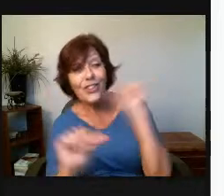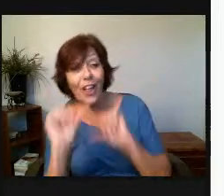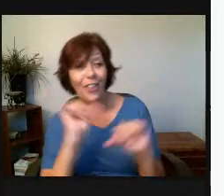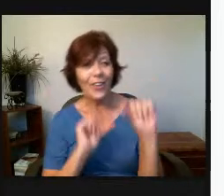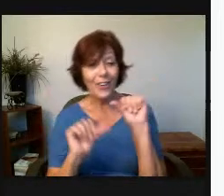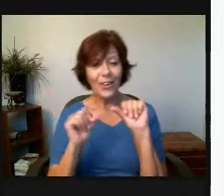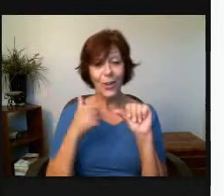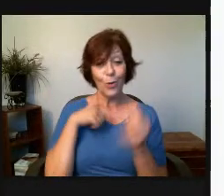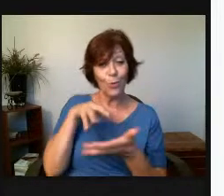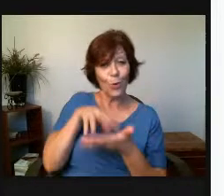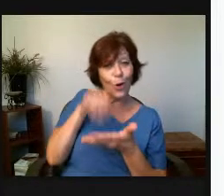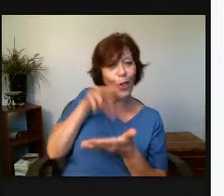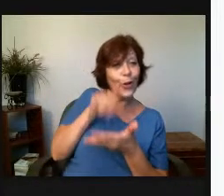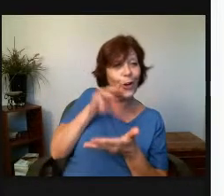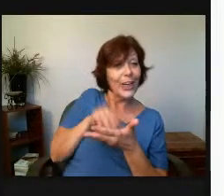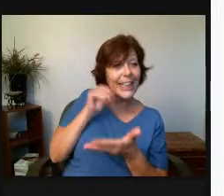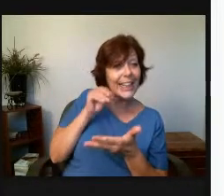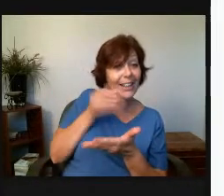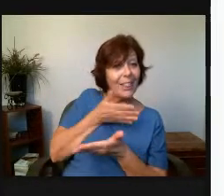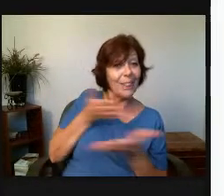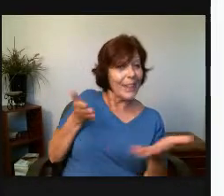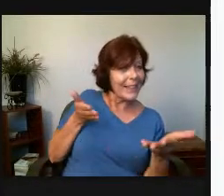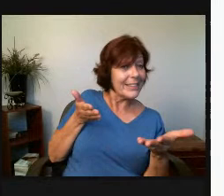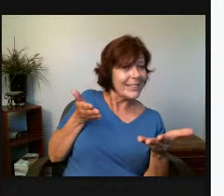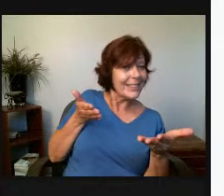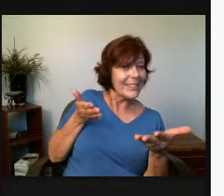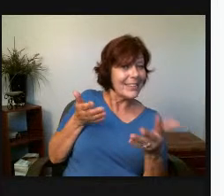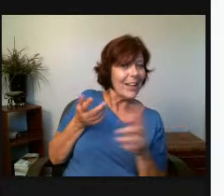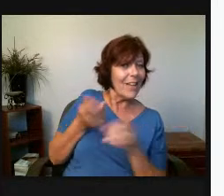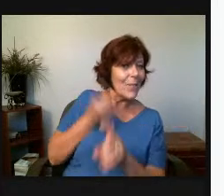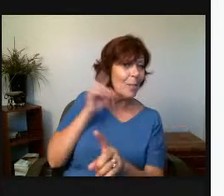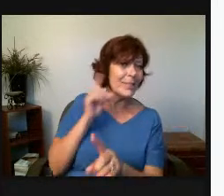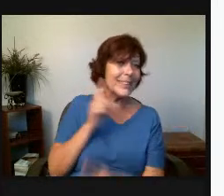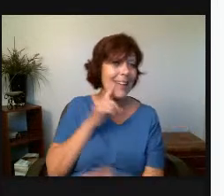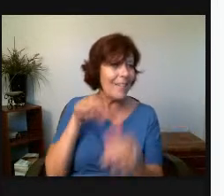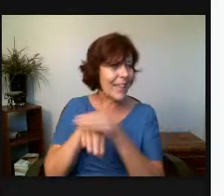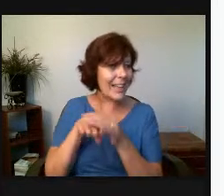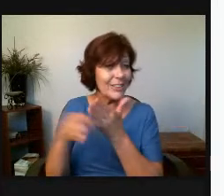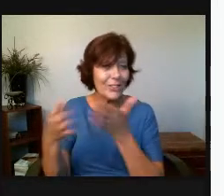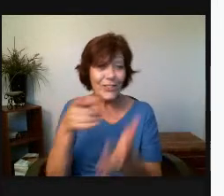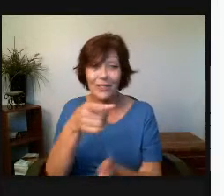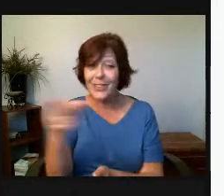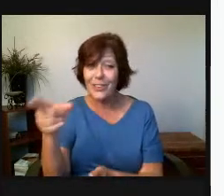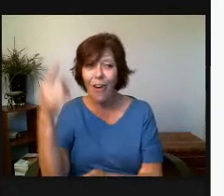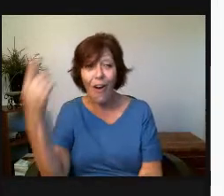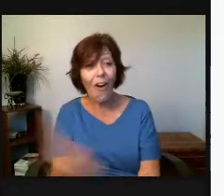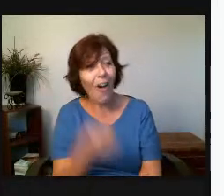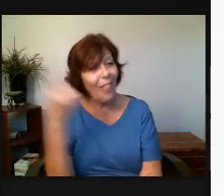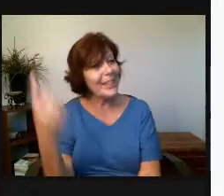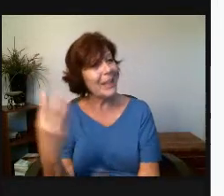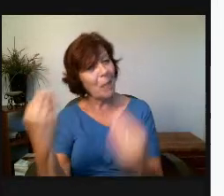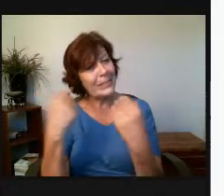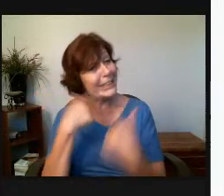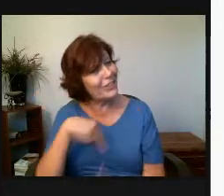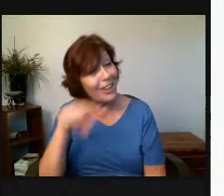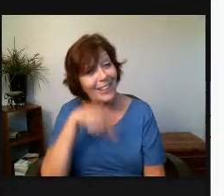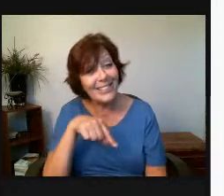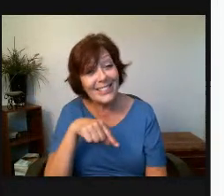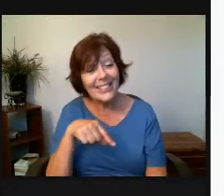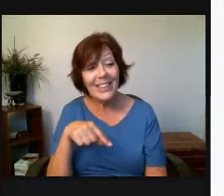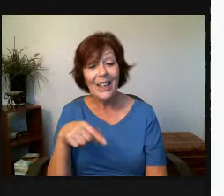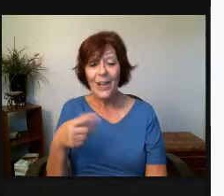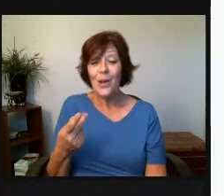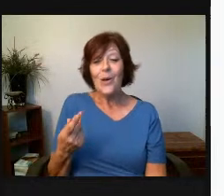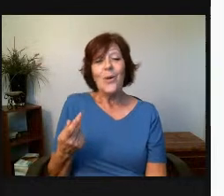things. We're learning things from Deaf Access Services all the time. Patty Ann and